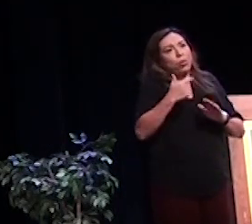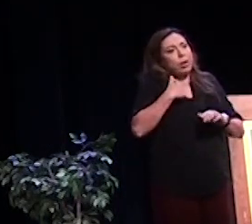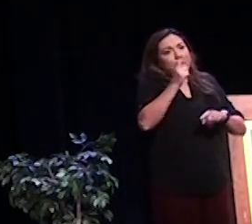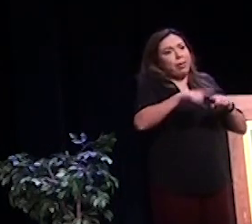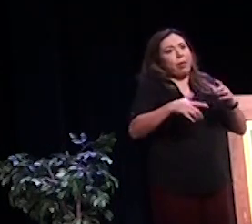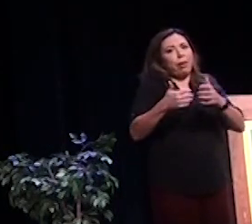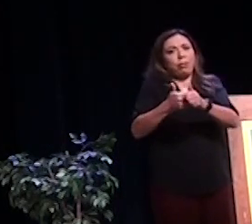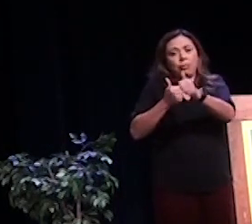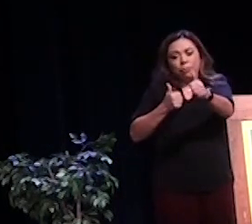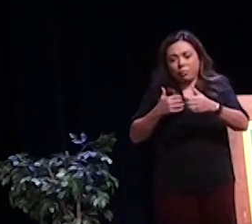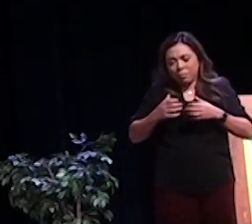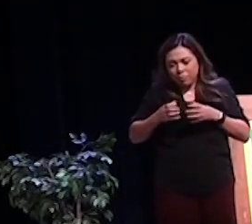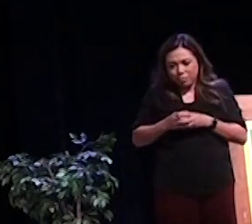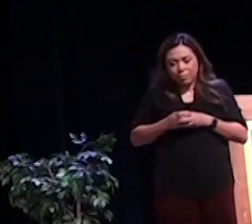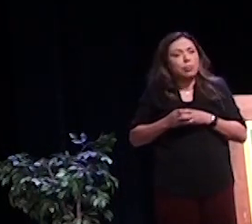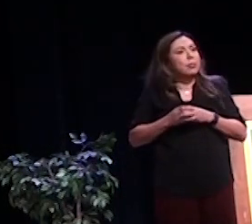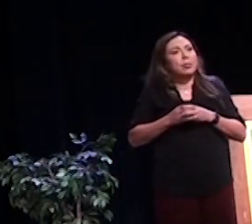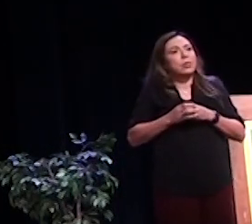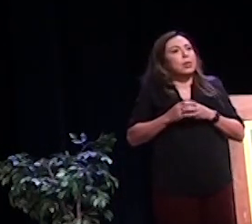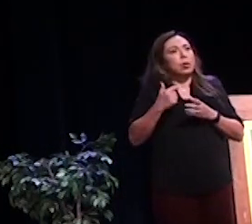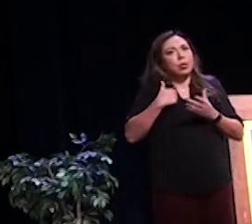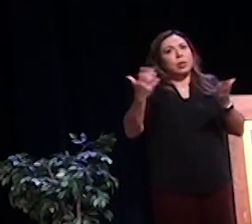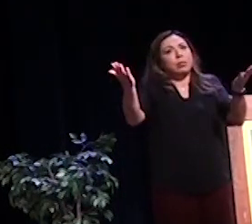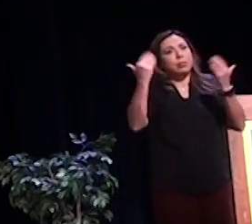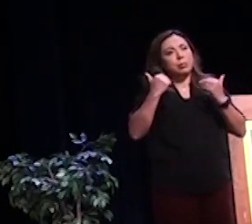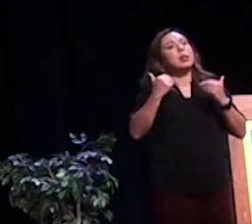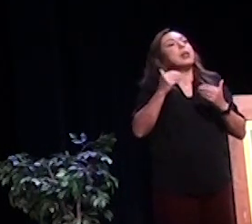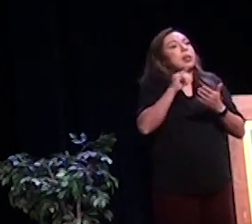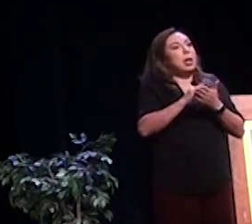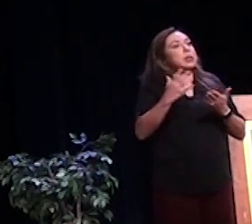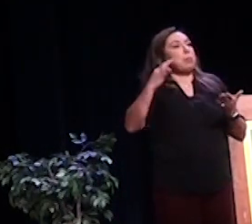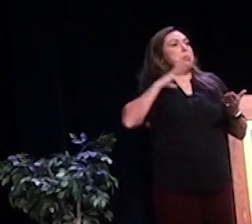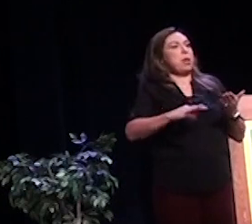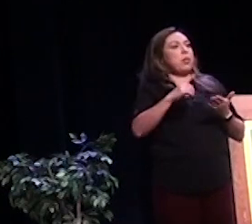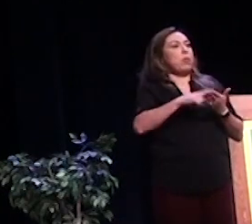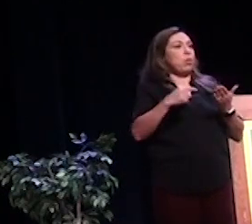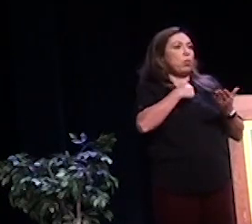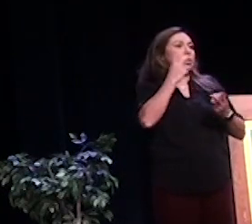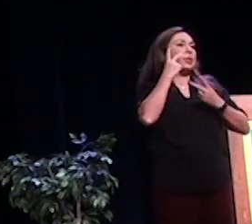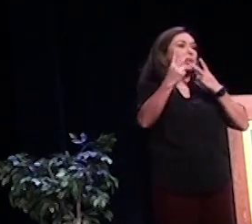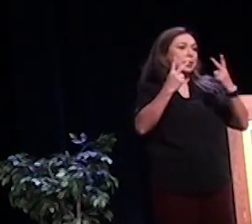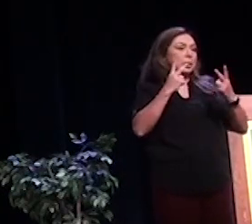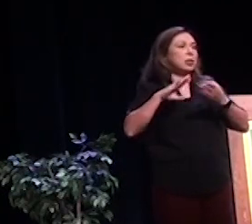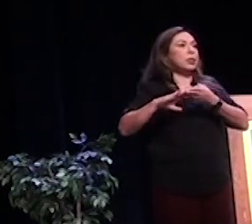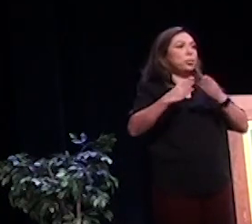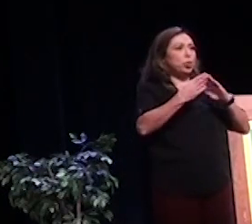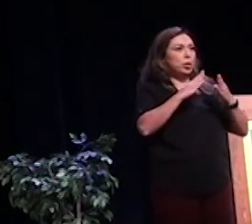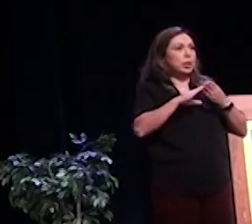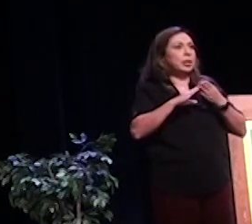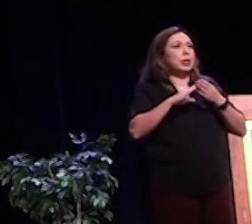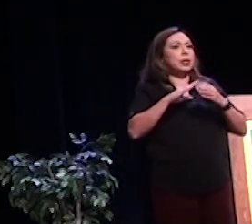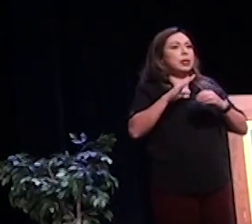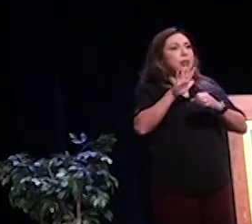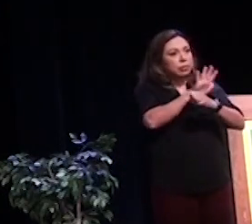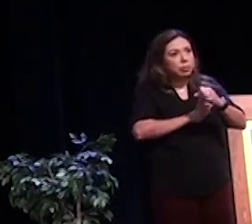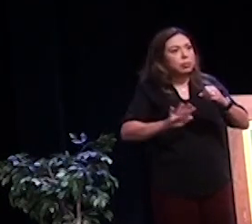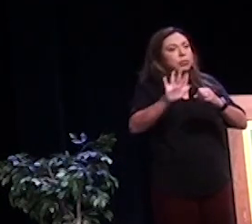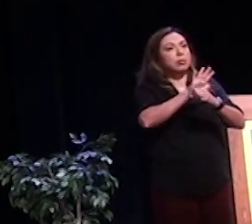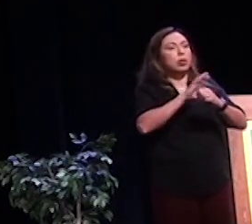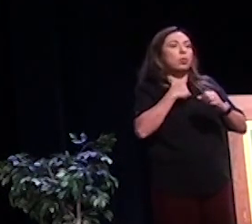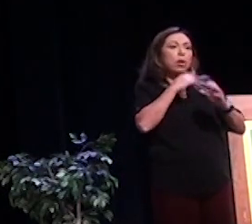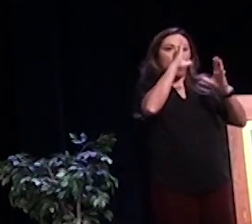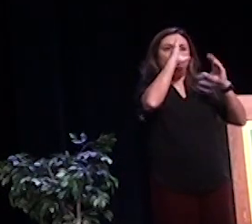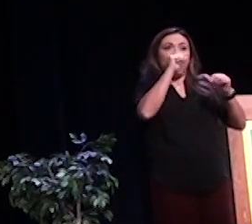and that's really the benefit of what we see as our community, immediately surrounding. We hope